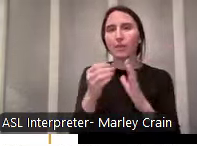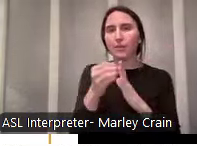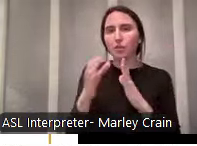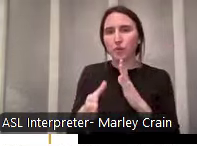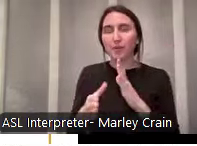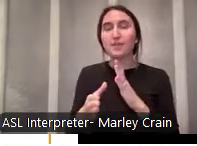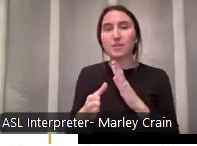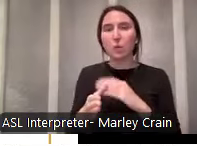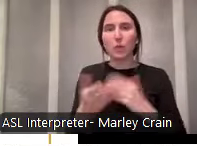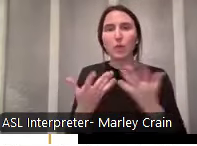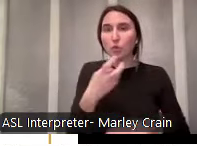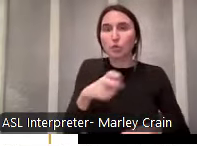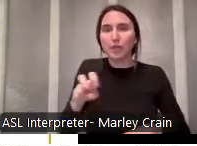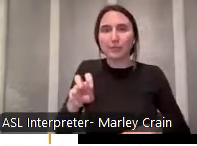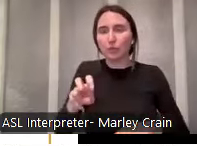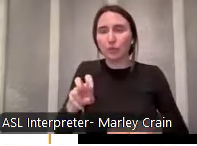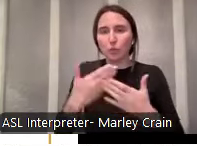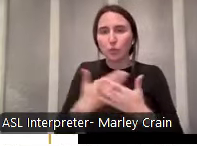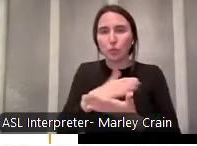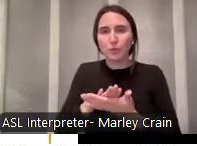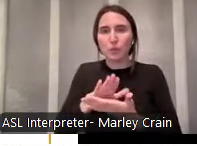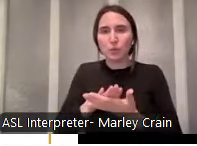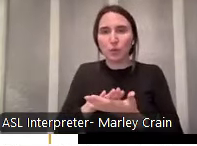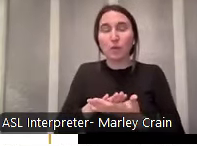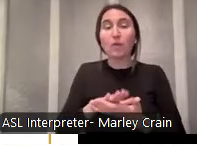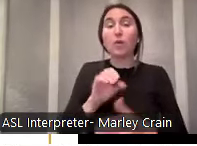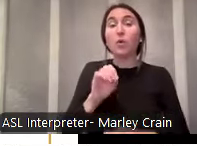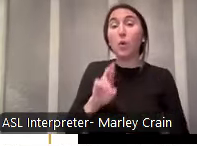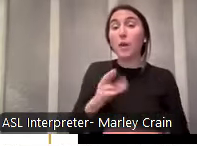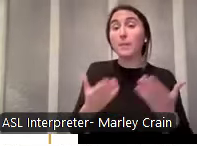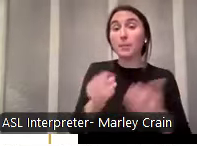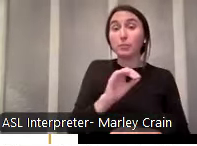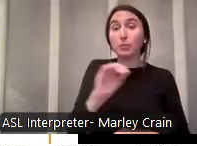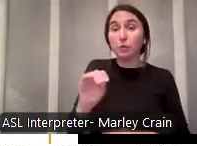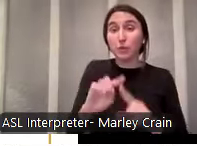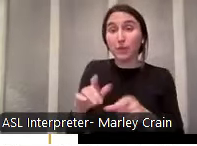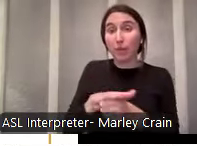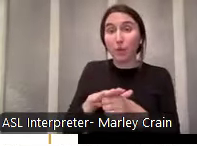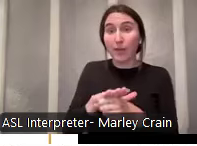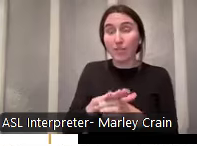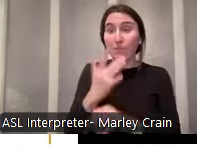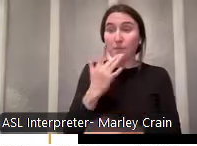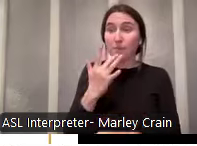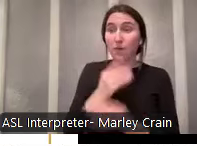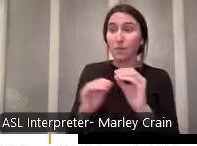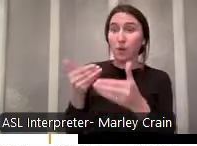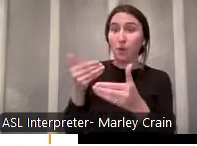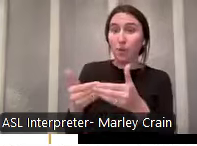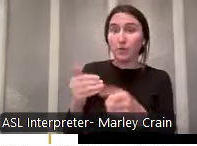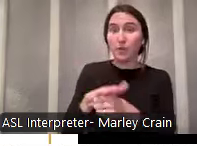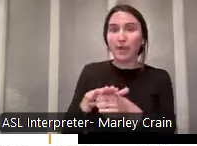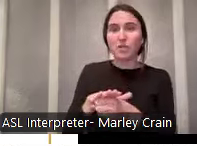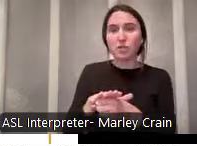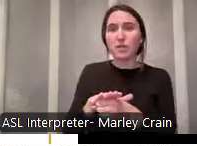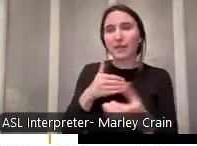want to be closer to where they're staying now, they do have a right to immediate enrollment in a closer school. Oh my goodness, I'm sorry.